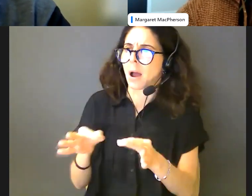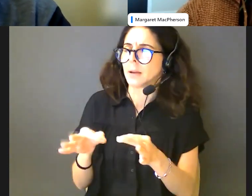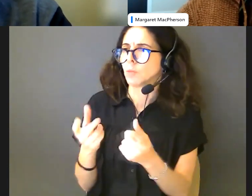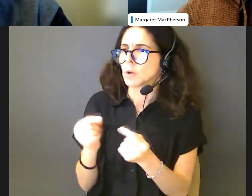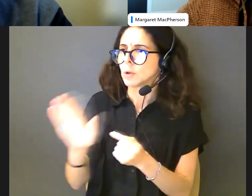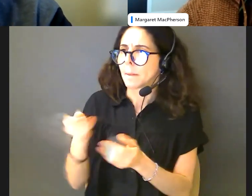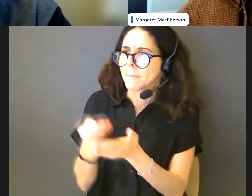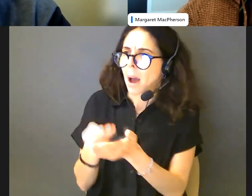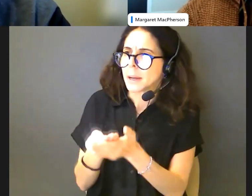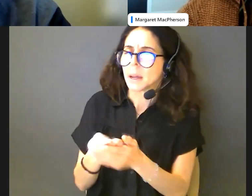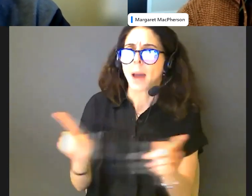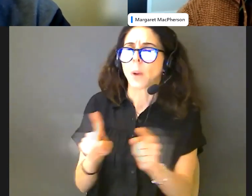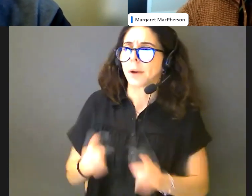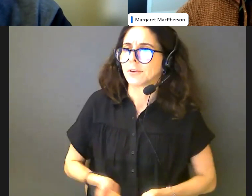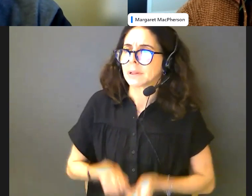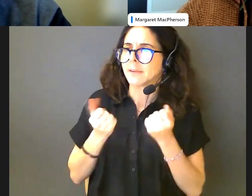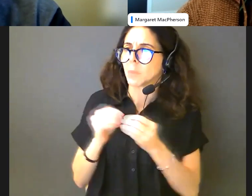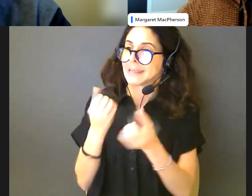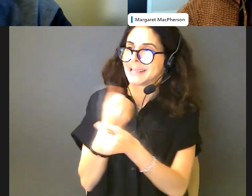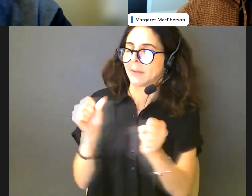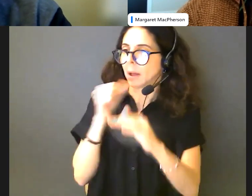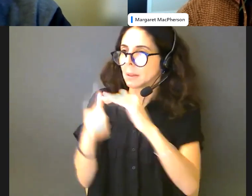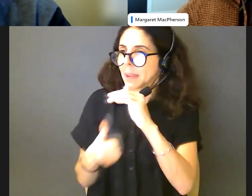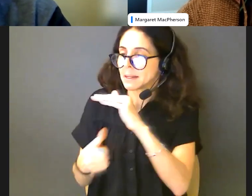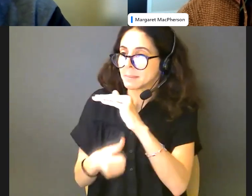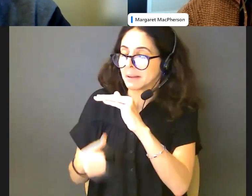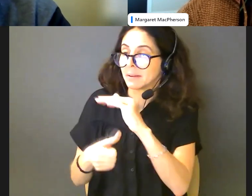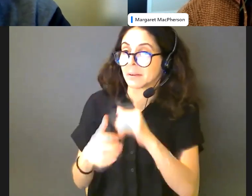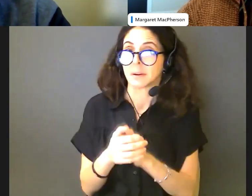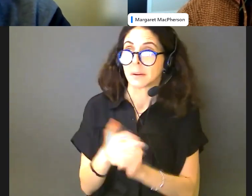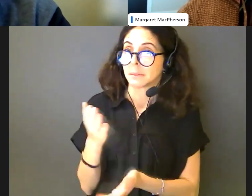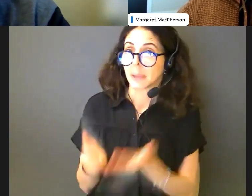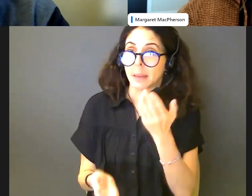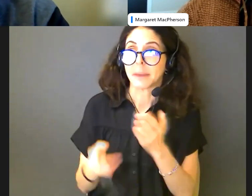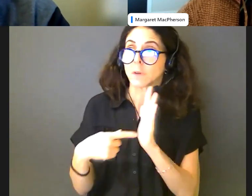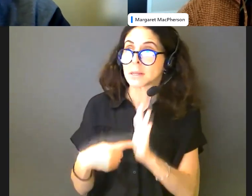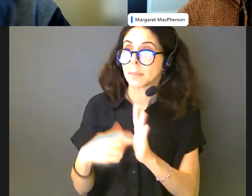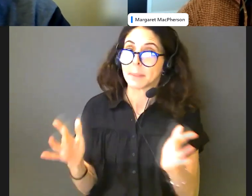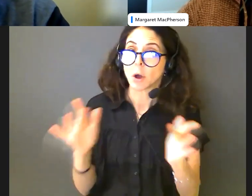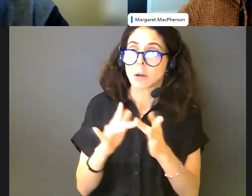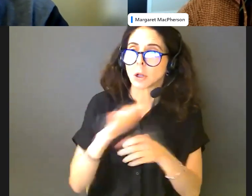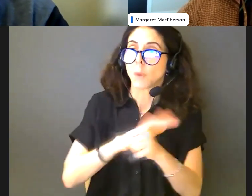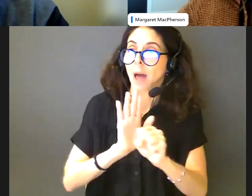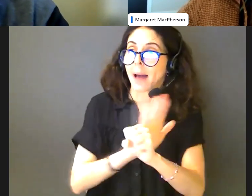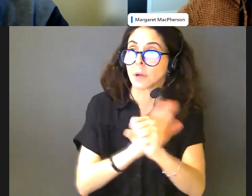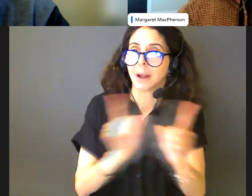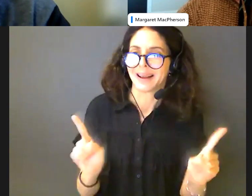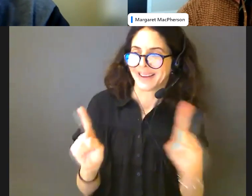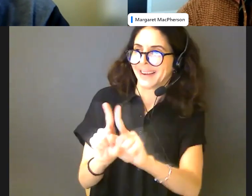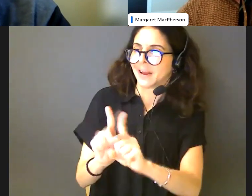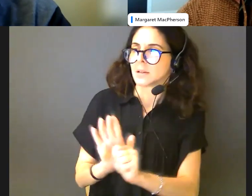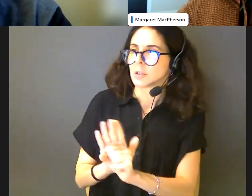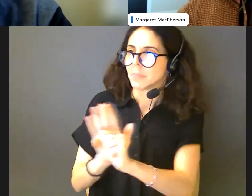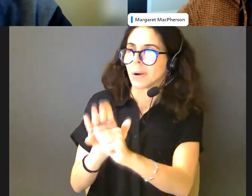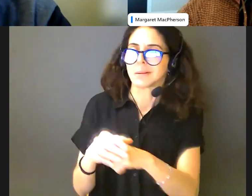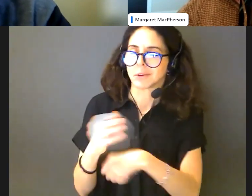where she could live safely. She may want to be put in touch with a local advocate who would support her in this journey. And these